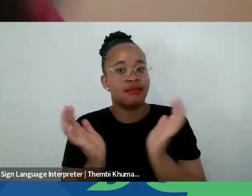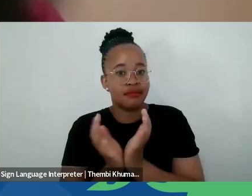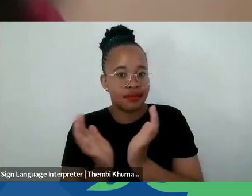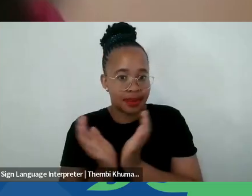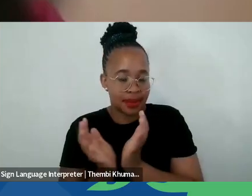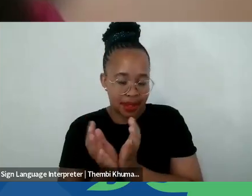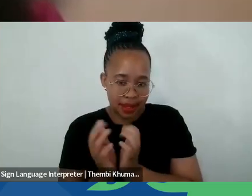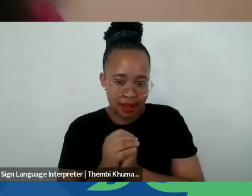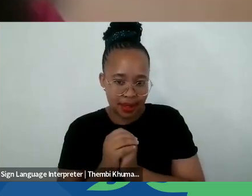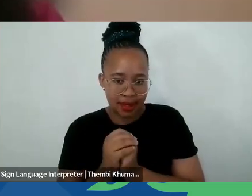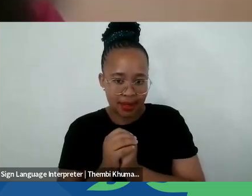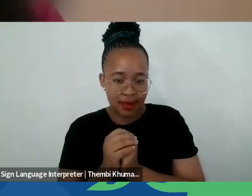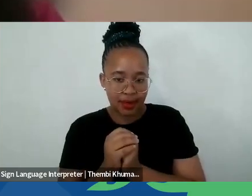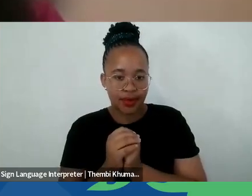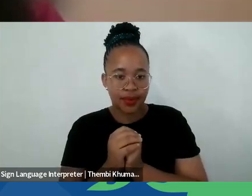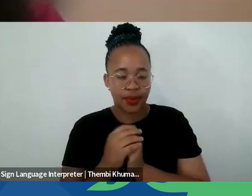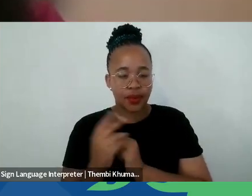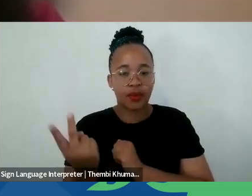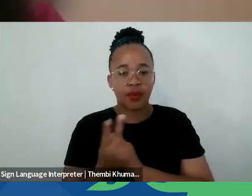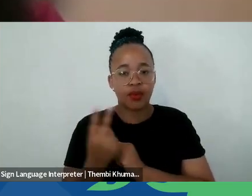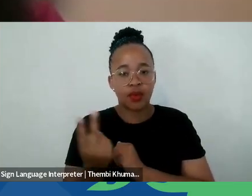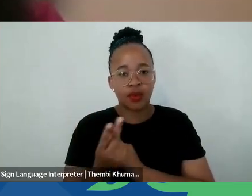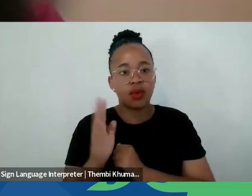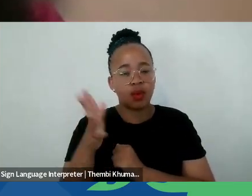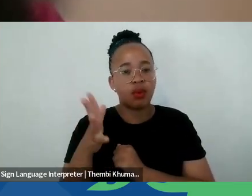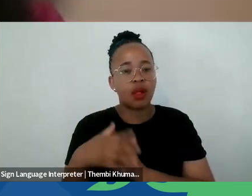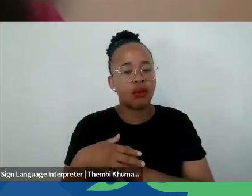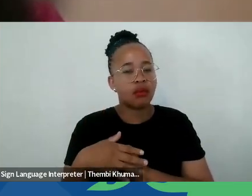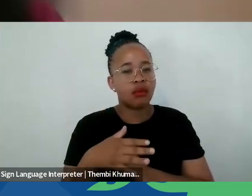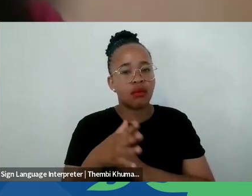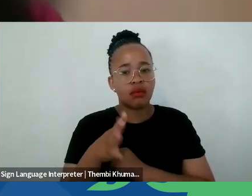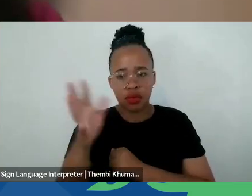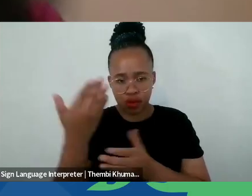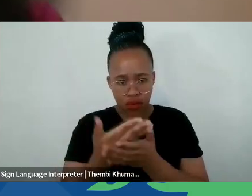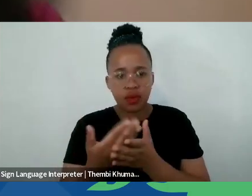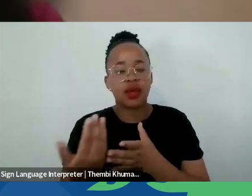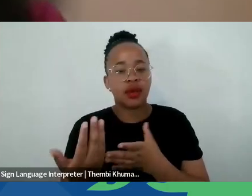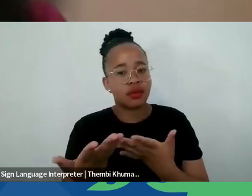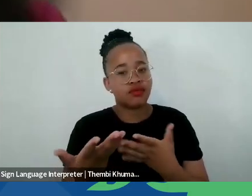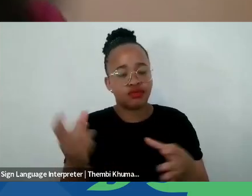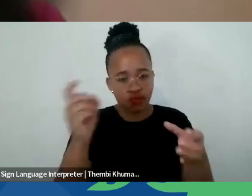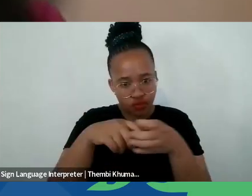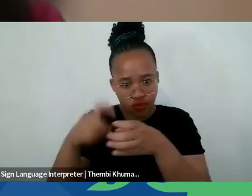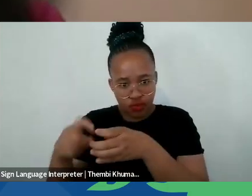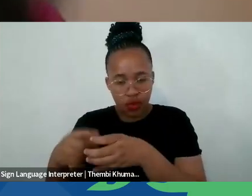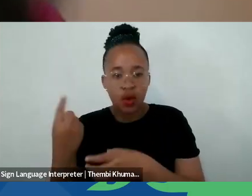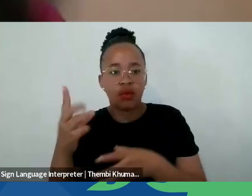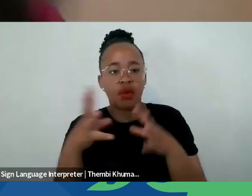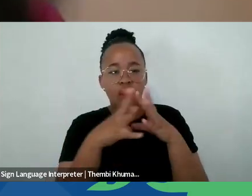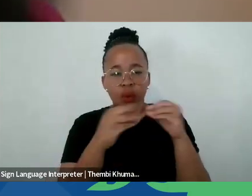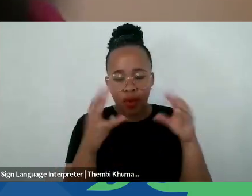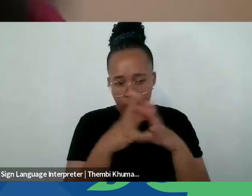and NACOSA welcomes you to engage in our previous webinars that we've done last